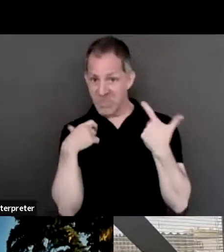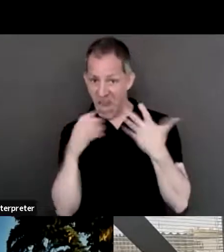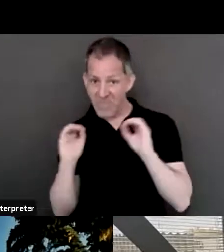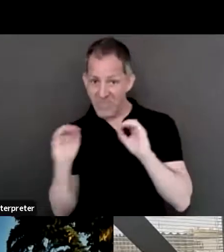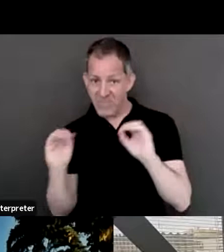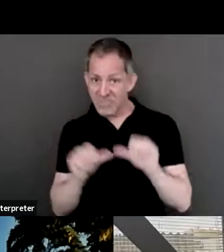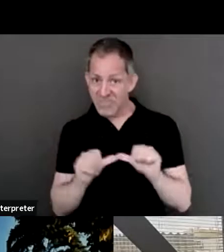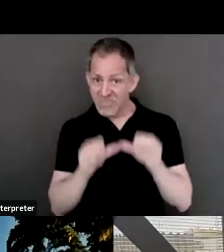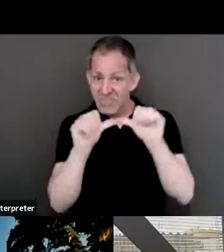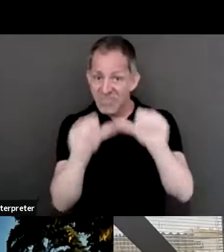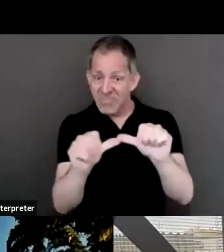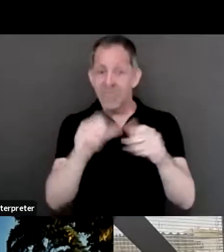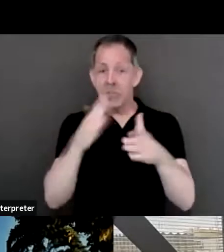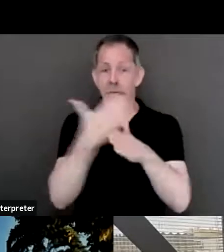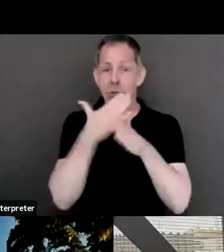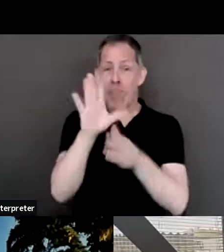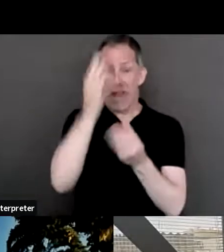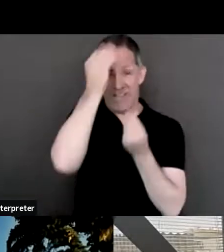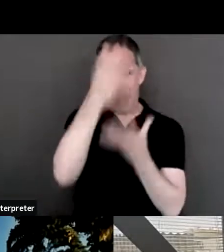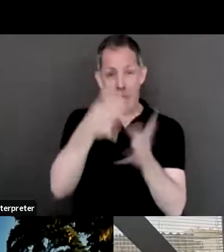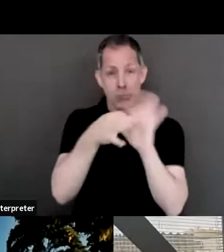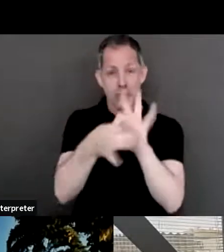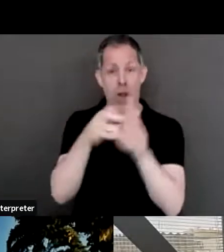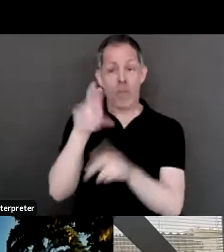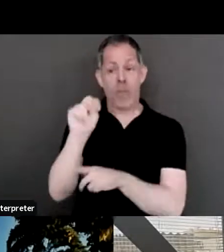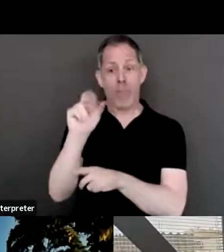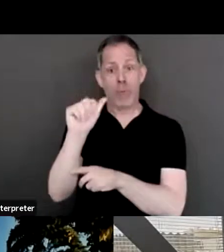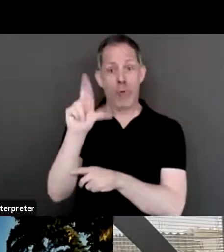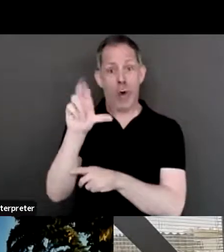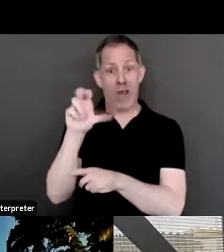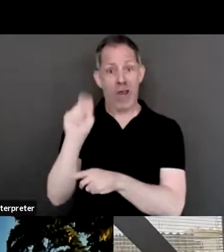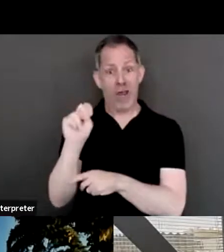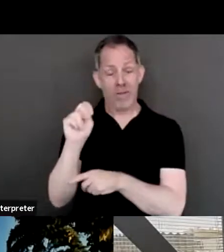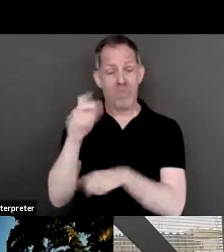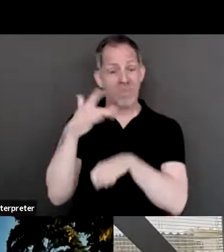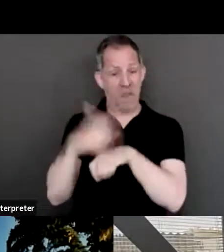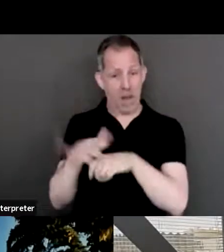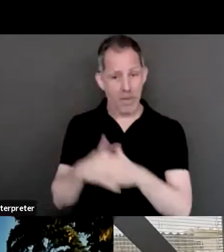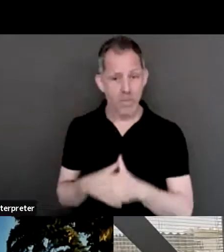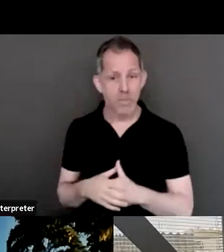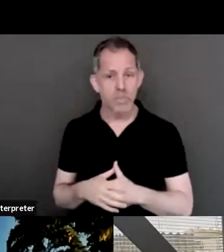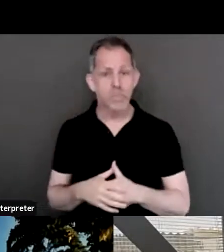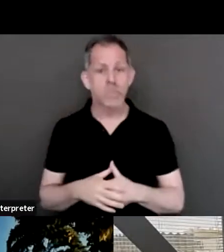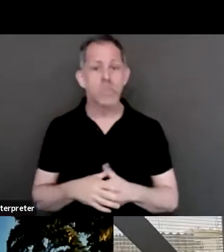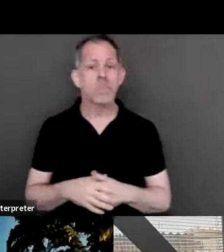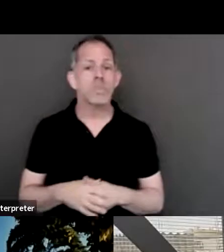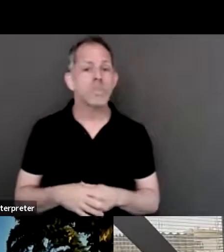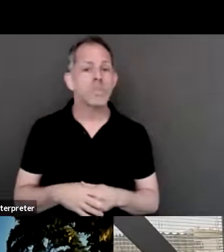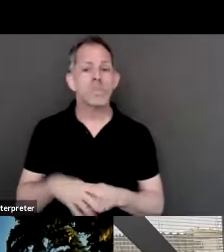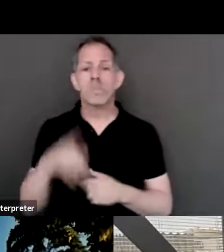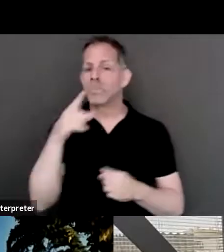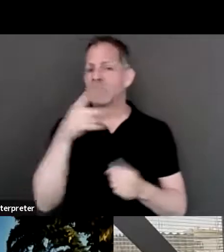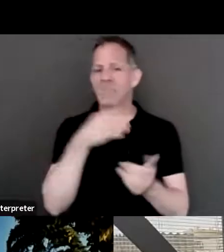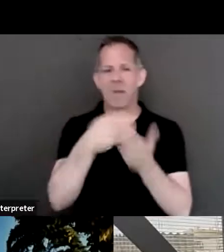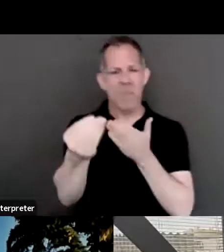that Narcan is available for people to carry. Again, just to reiterate that these fentanyl pills that are on the